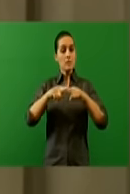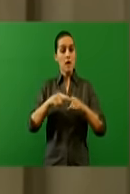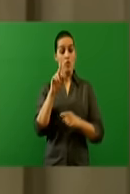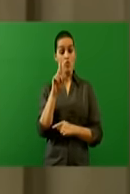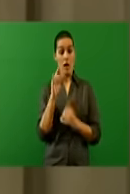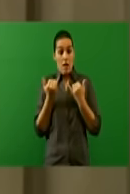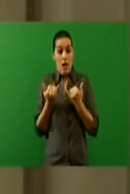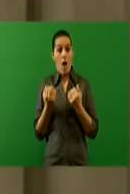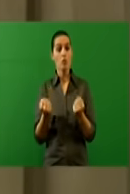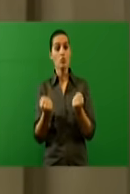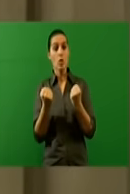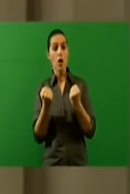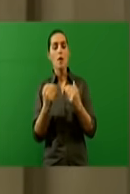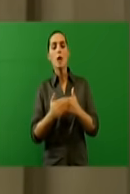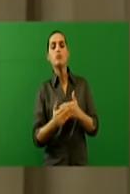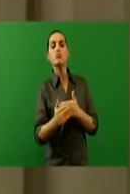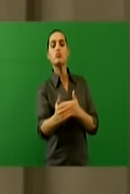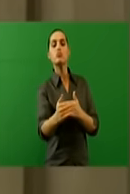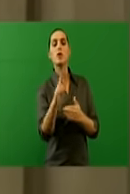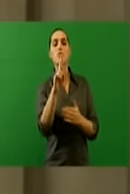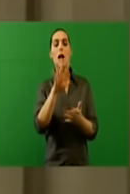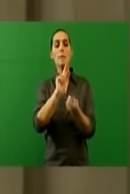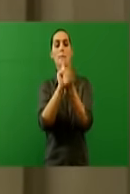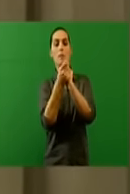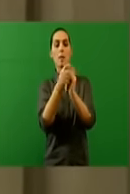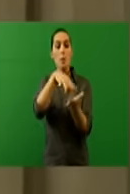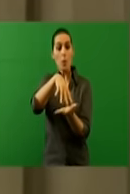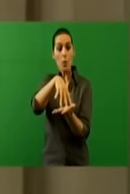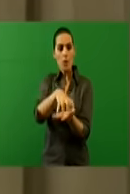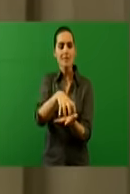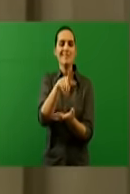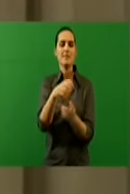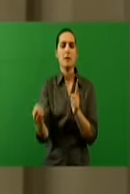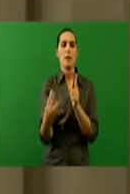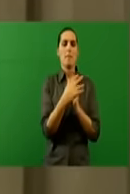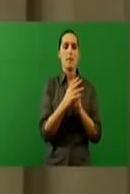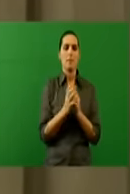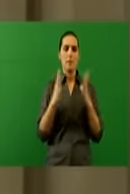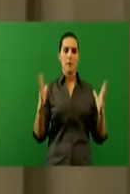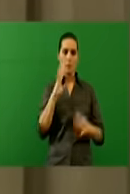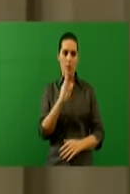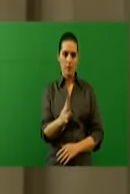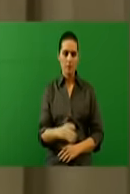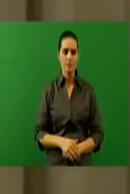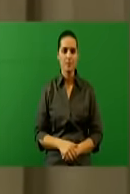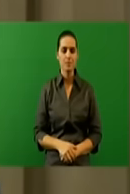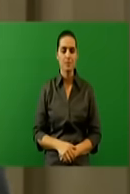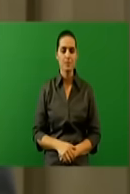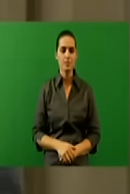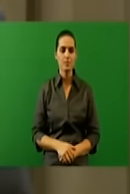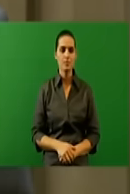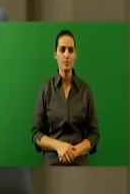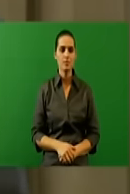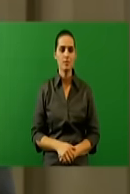stronger levels. Current exchange rate levels are stronger than those implicit in the forecast, providing some